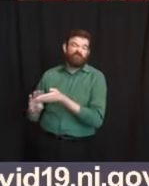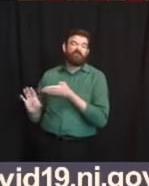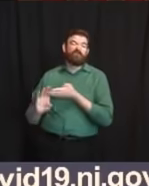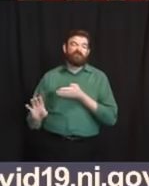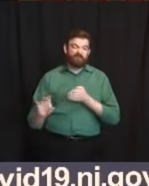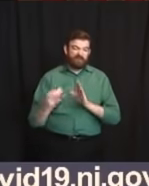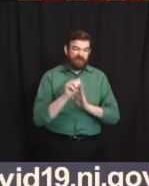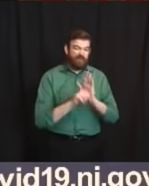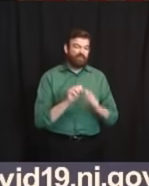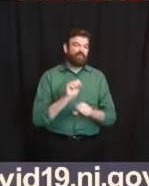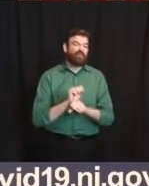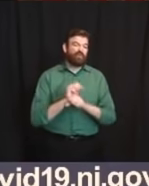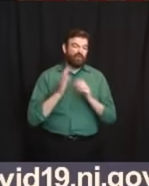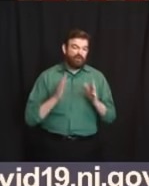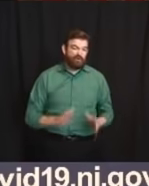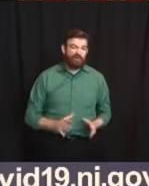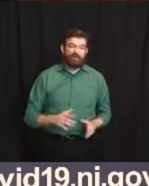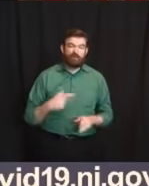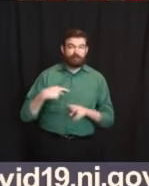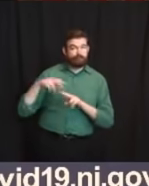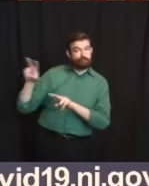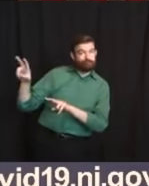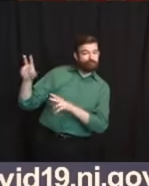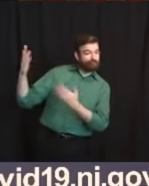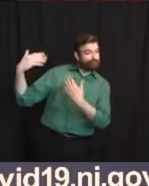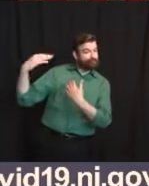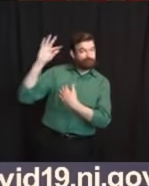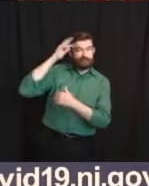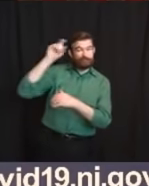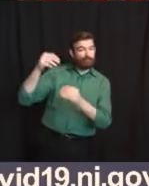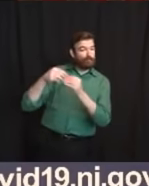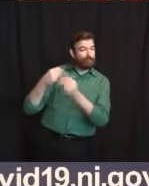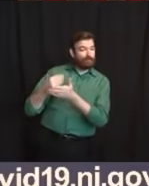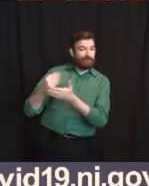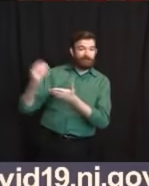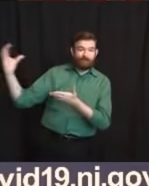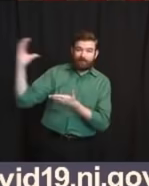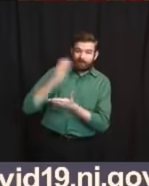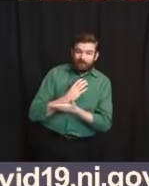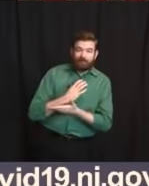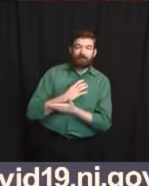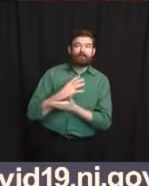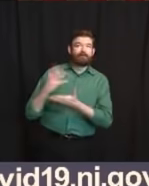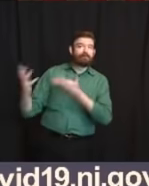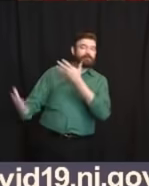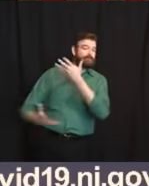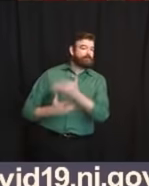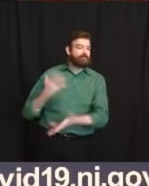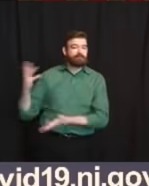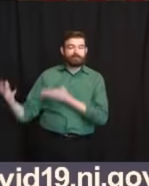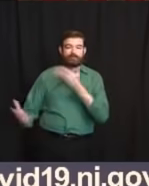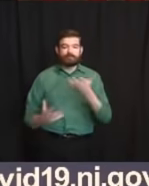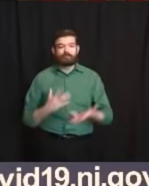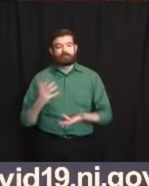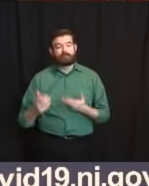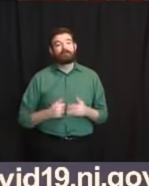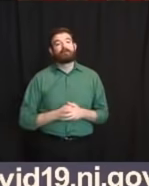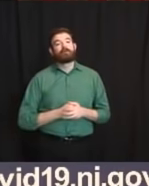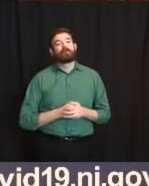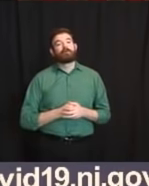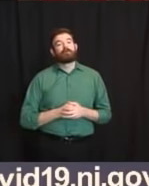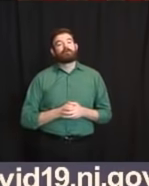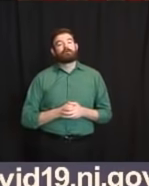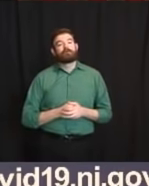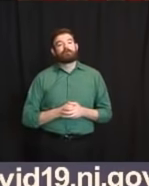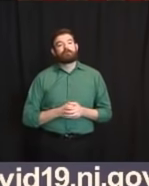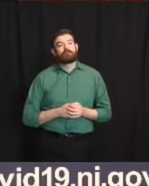federal direct cash, and we still don't have certainty on the borrowing piece, although, as I said, I think we all thought, the Senate President, Speaker, and I